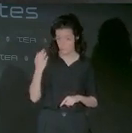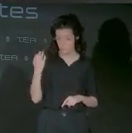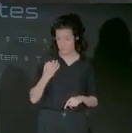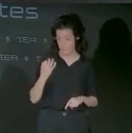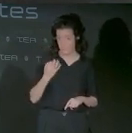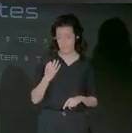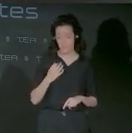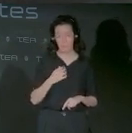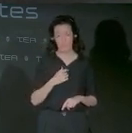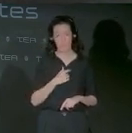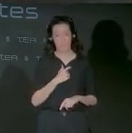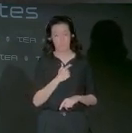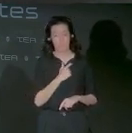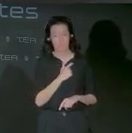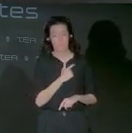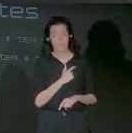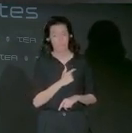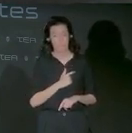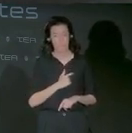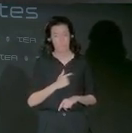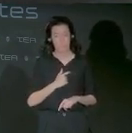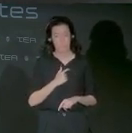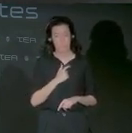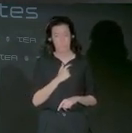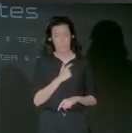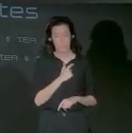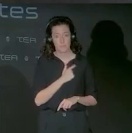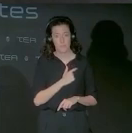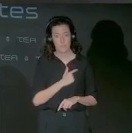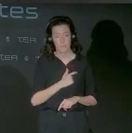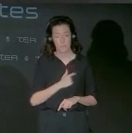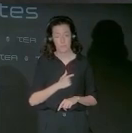welcome. And it shows that